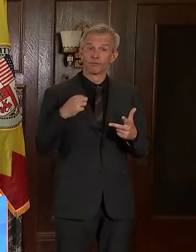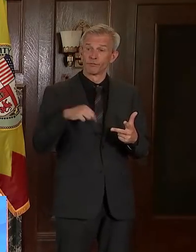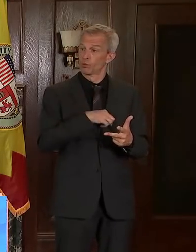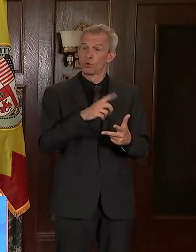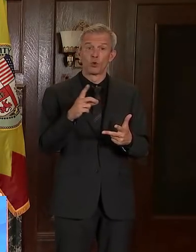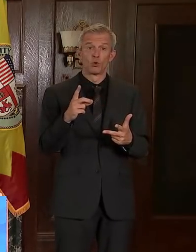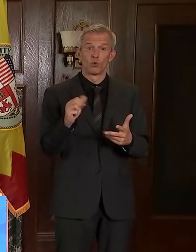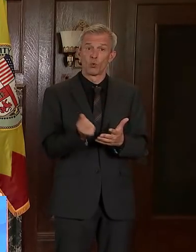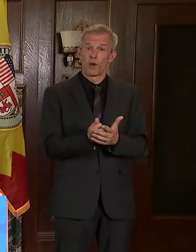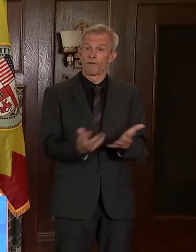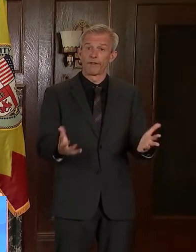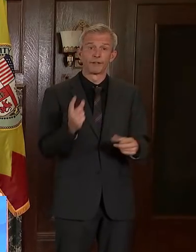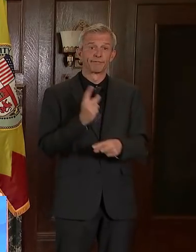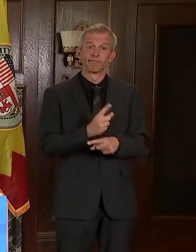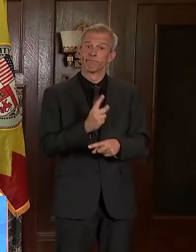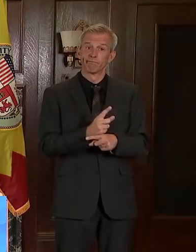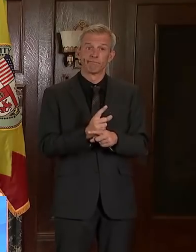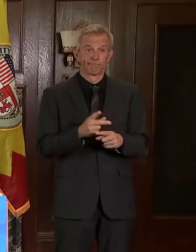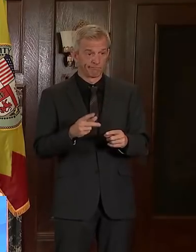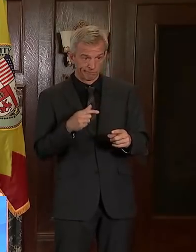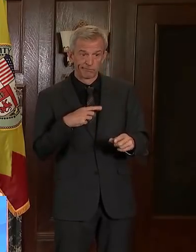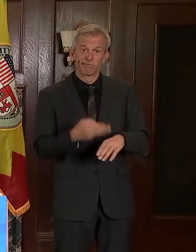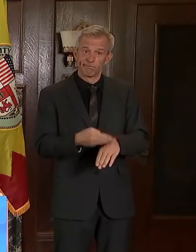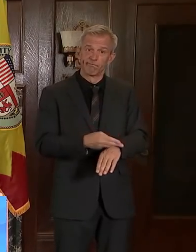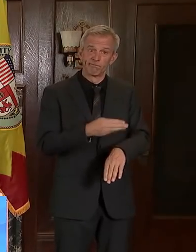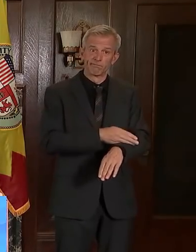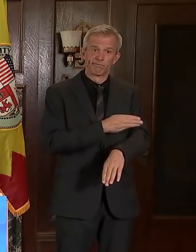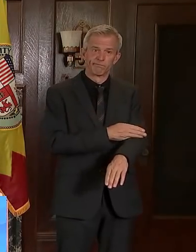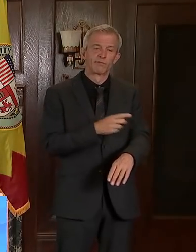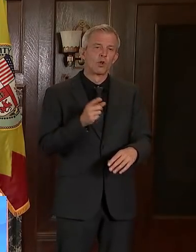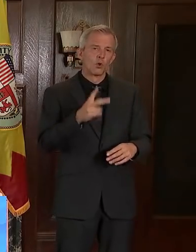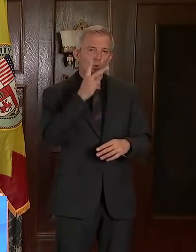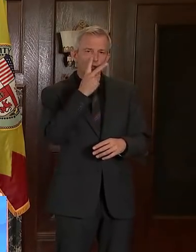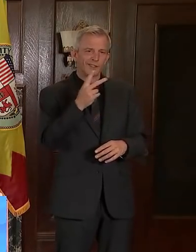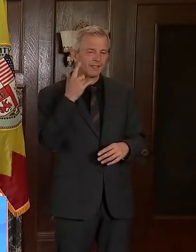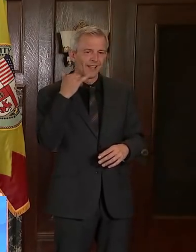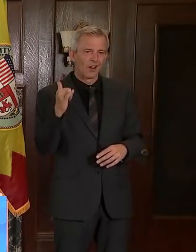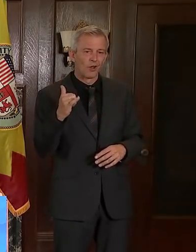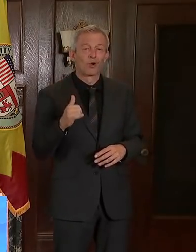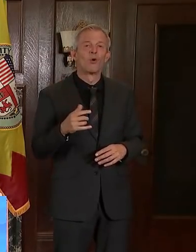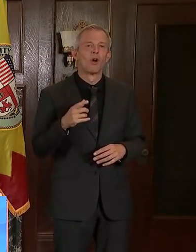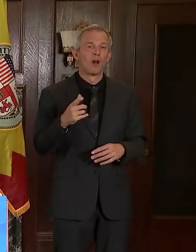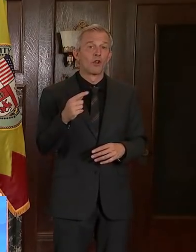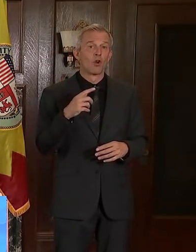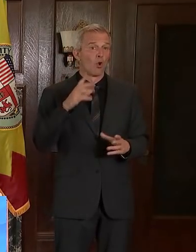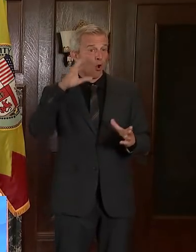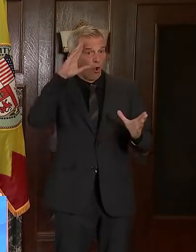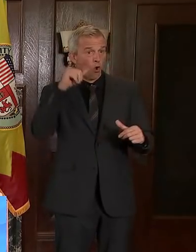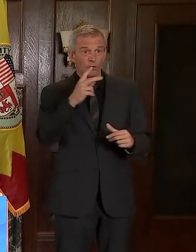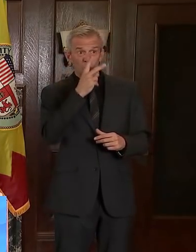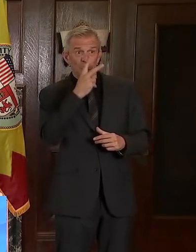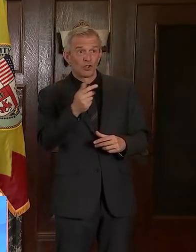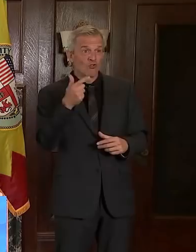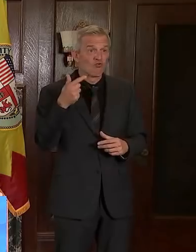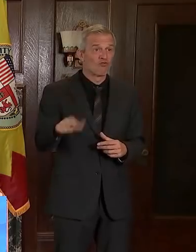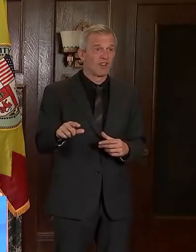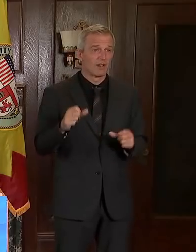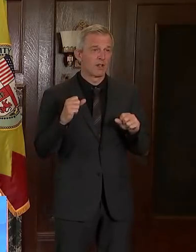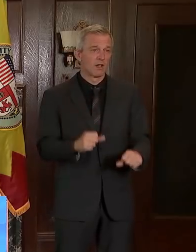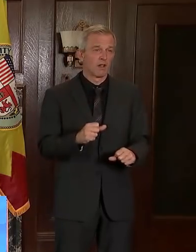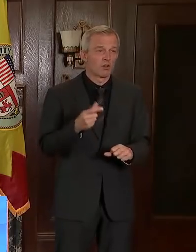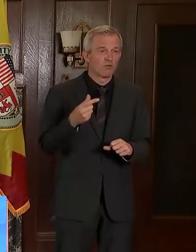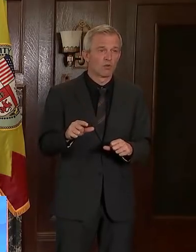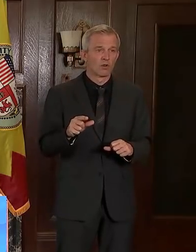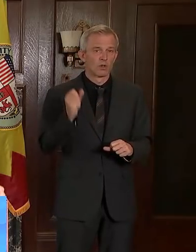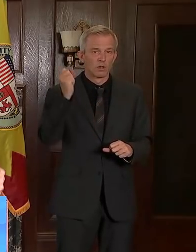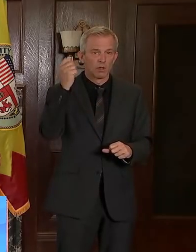up yellow. I know some of you are looking forward to probably green, but we will only hit green when the crisis is over, when we have